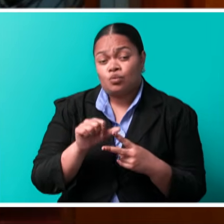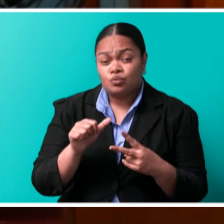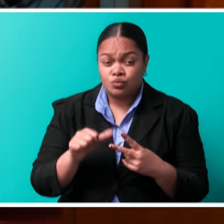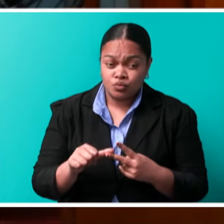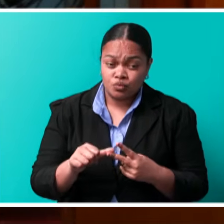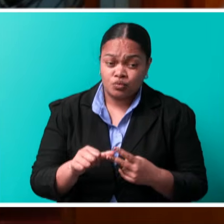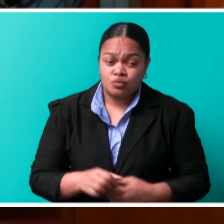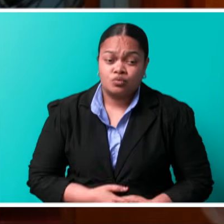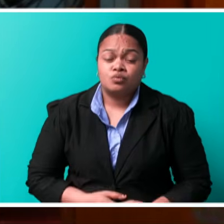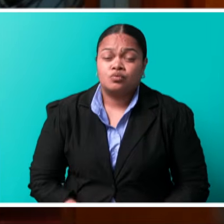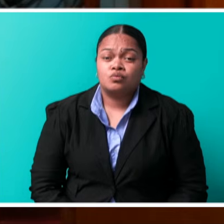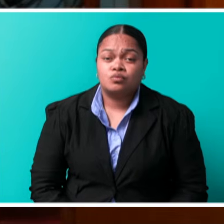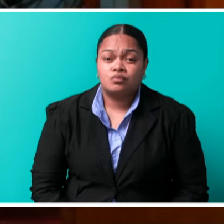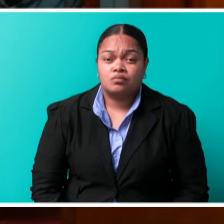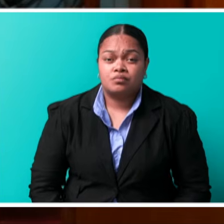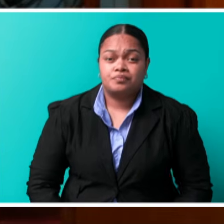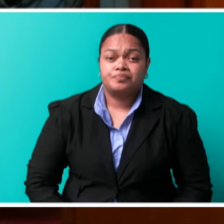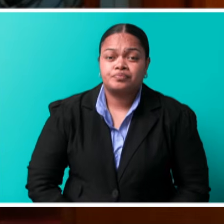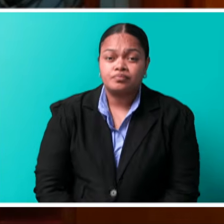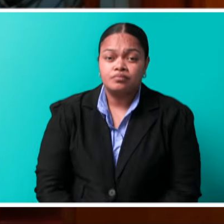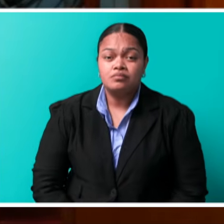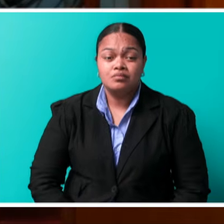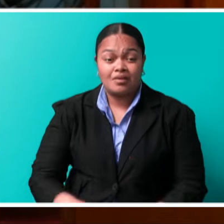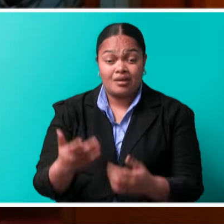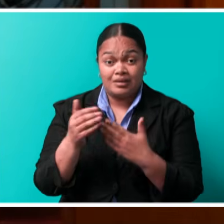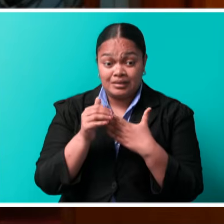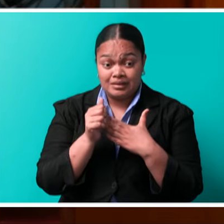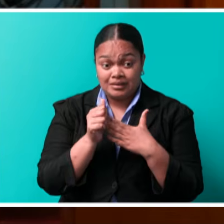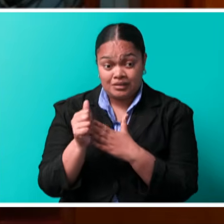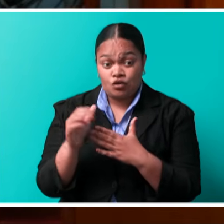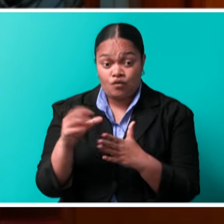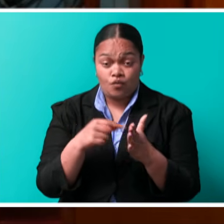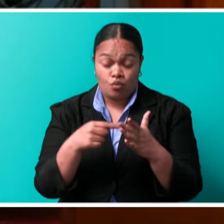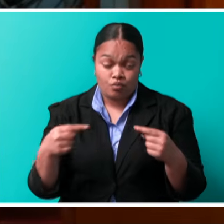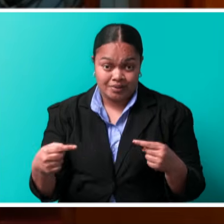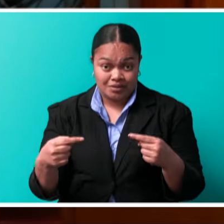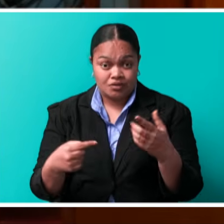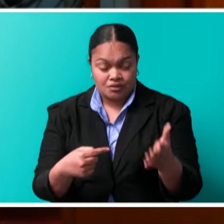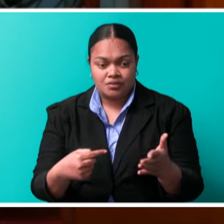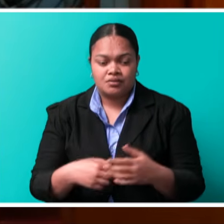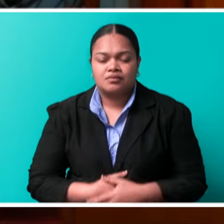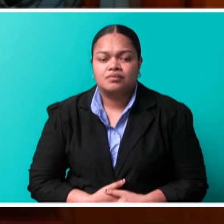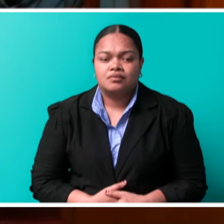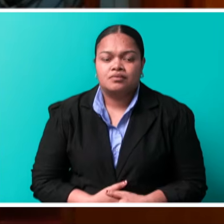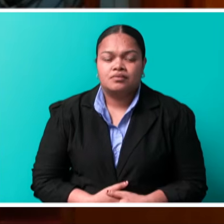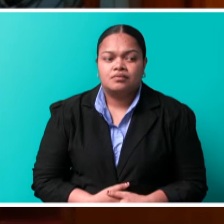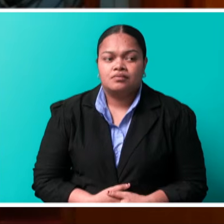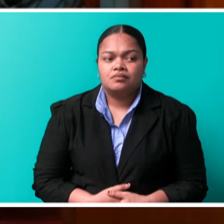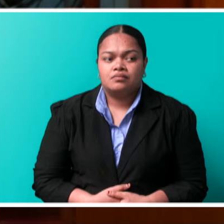figures that were mentioned by the Honorable Leader of the Opposition, Honorable Opposition spokesman